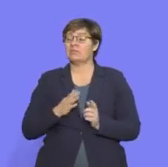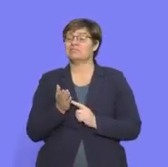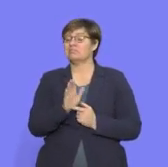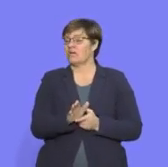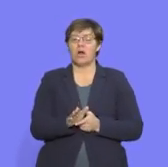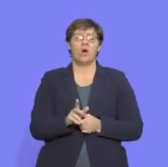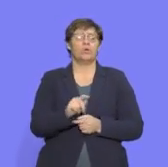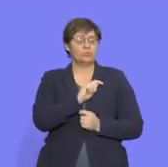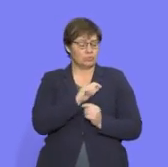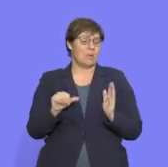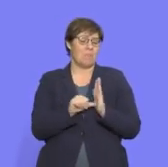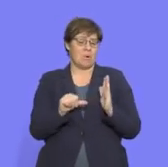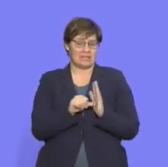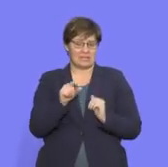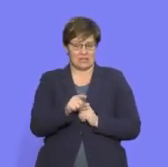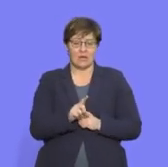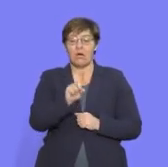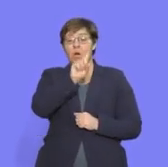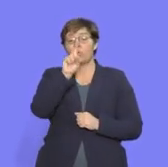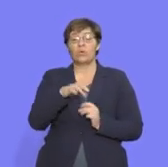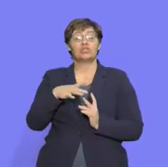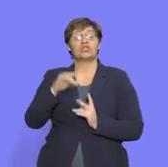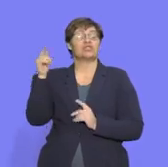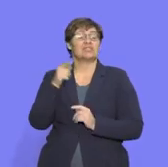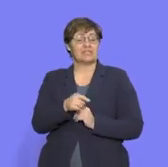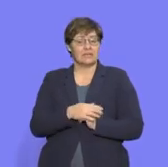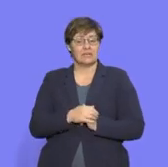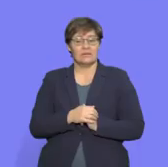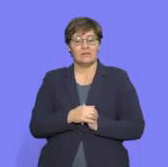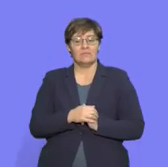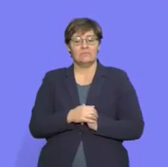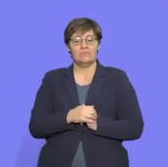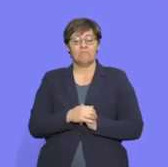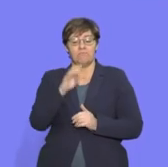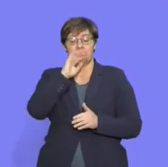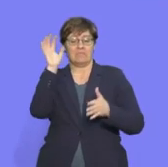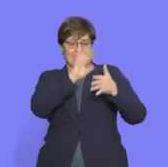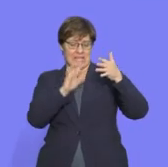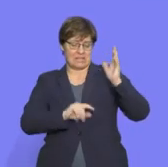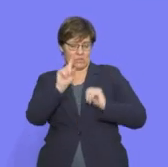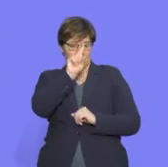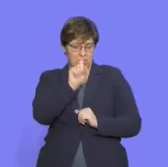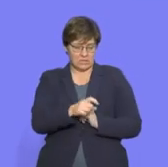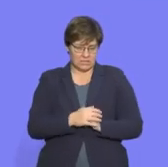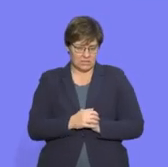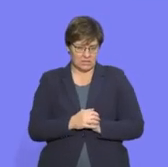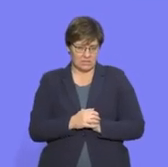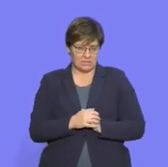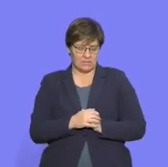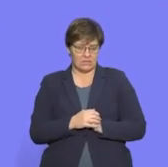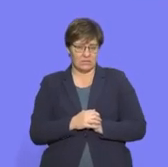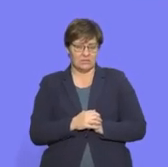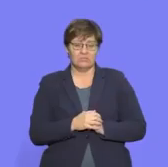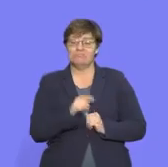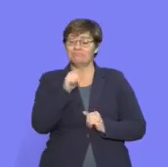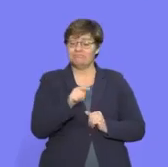just want to tell you it's really important because the question that I've chosen is an essay question. And believe it